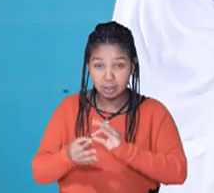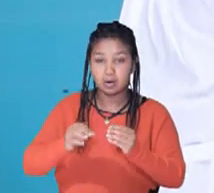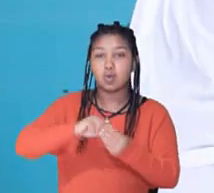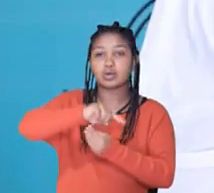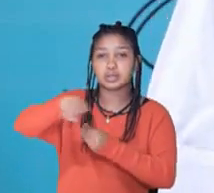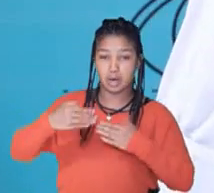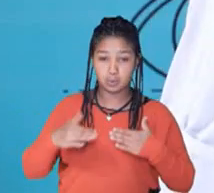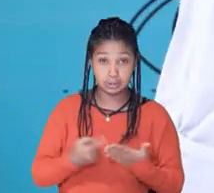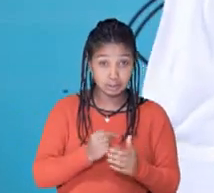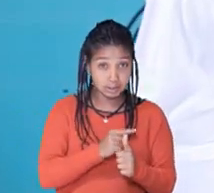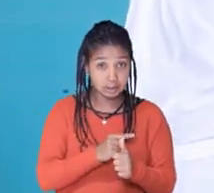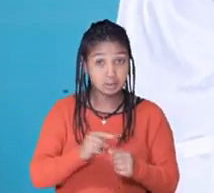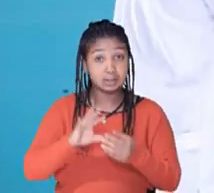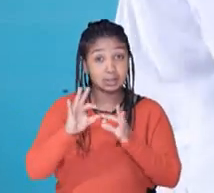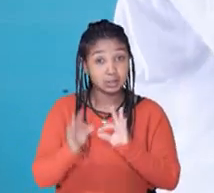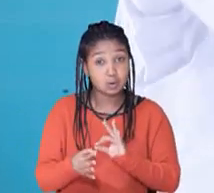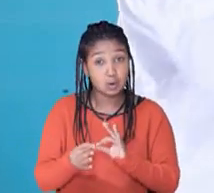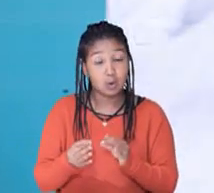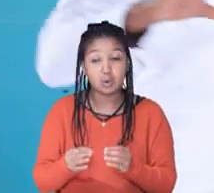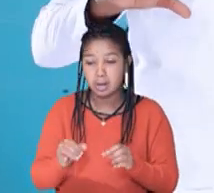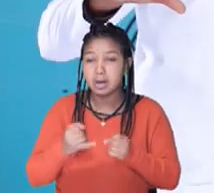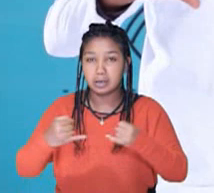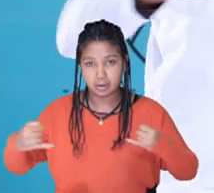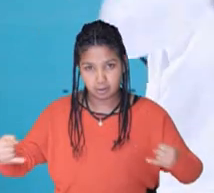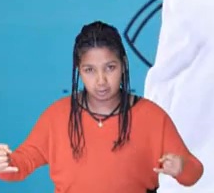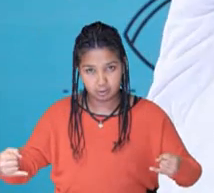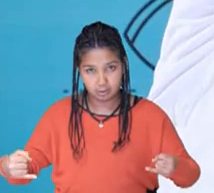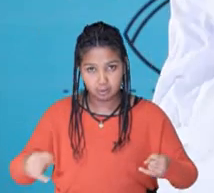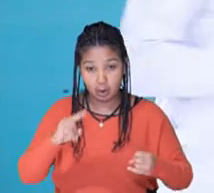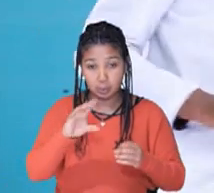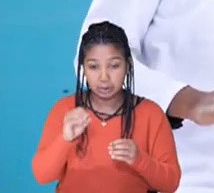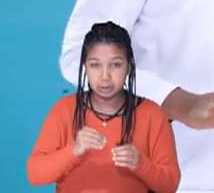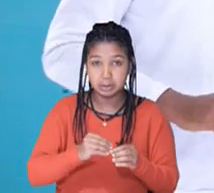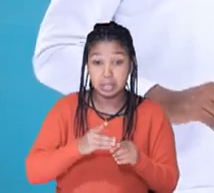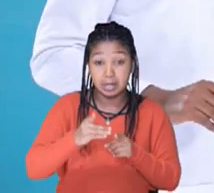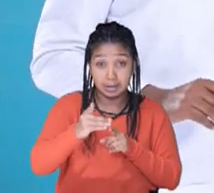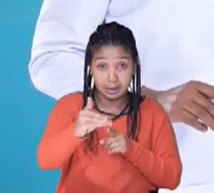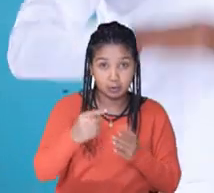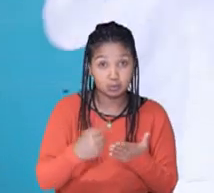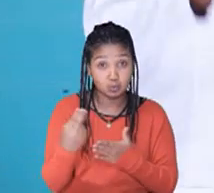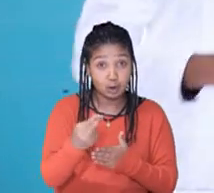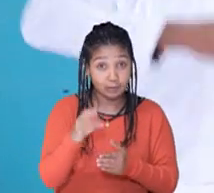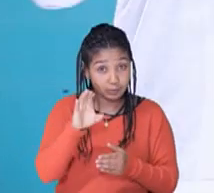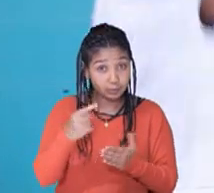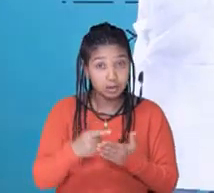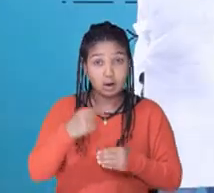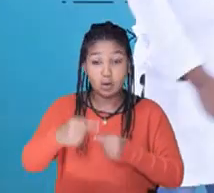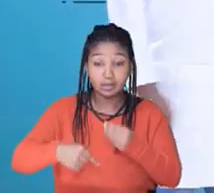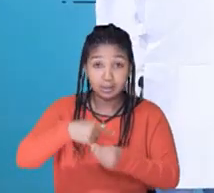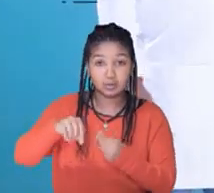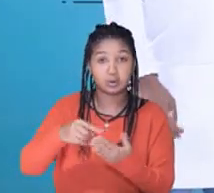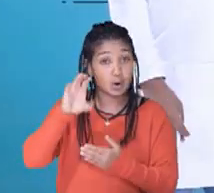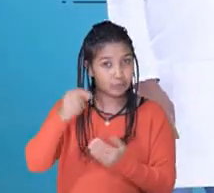body, whereas this is for translational or linear body, when objects are moving linearly. we should have to use this equation. When objects are